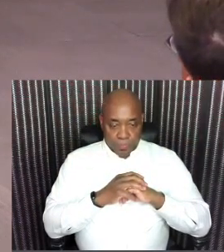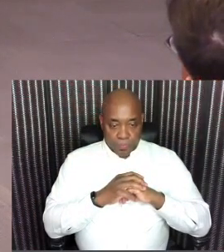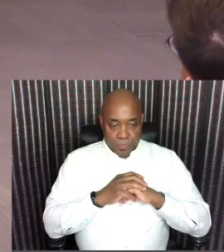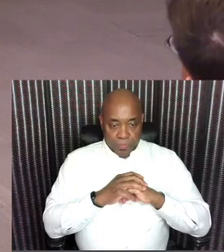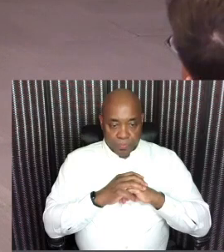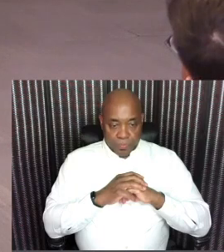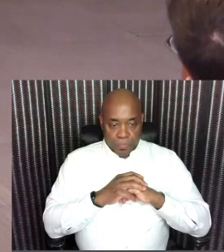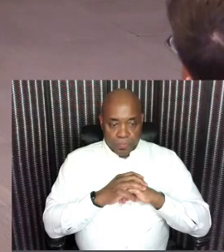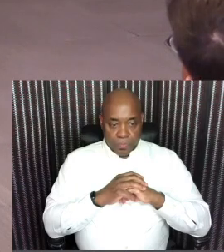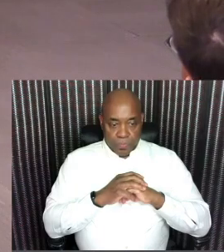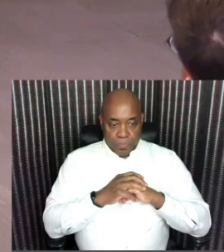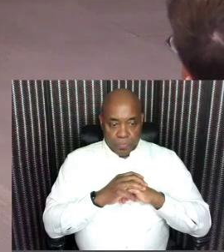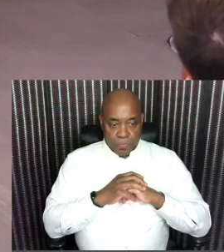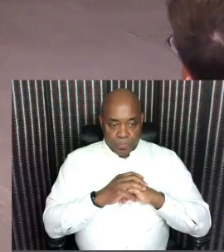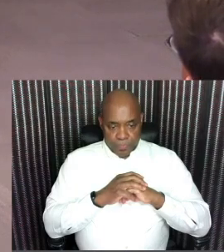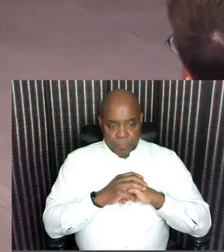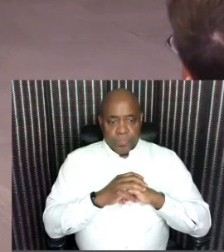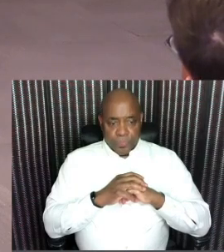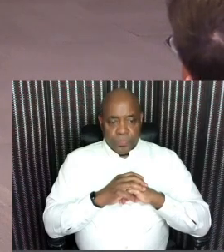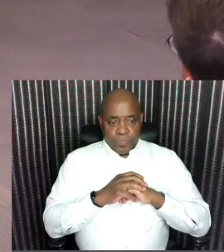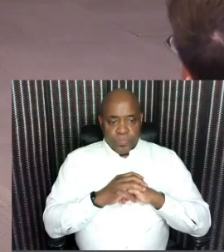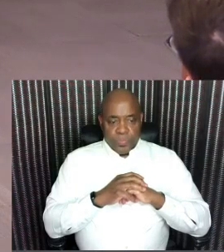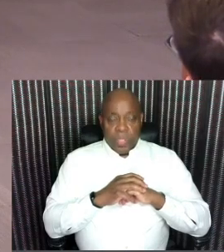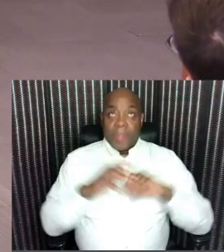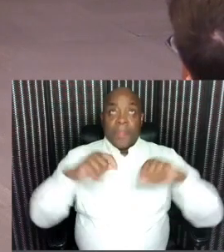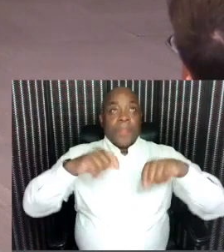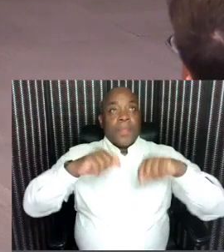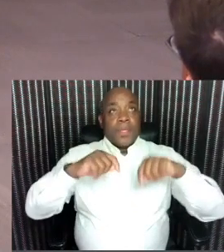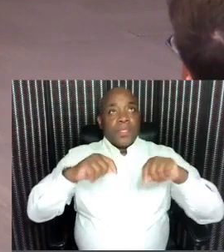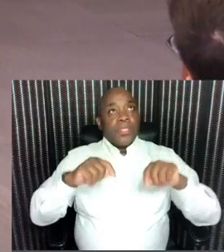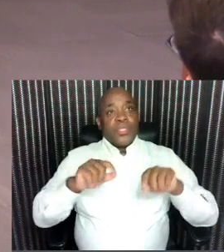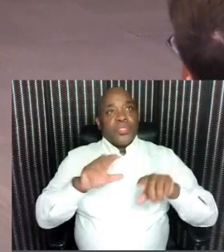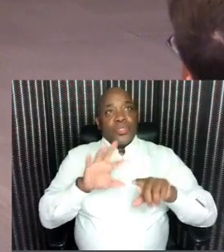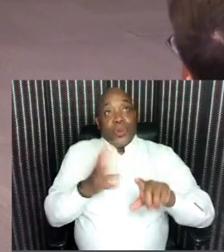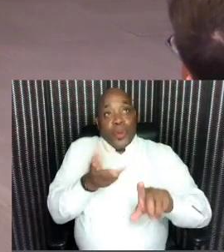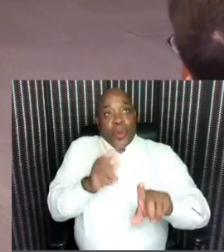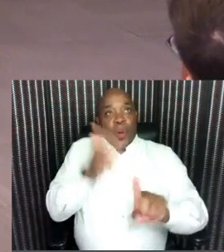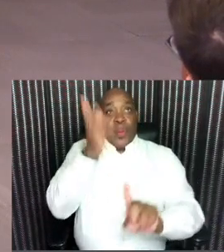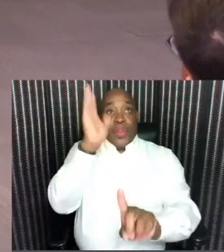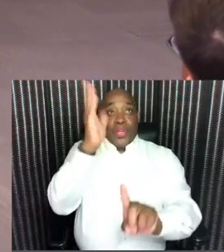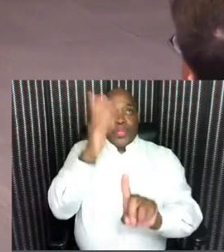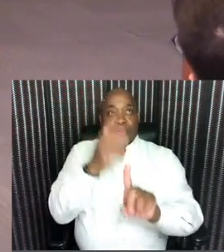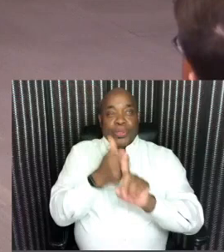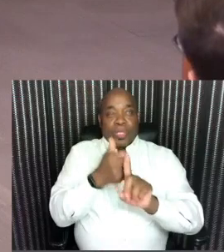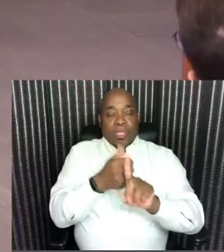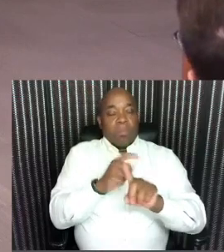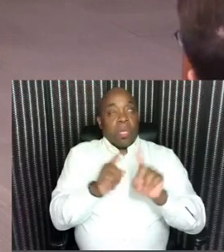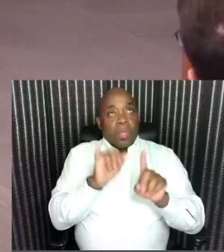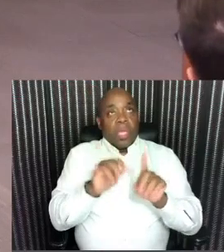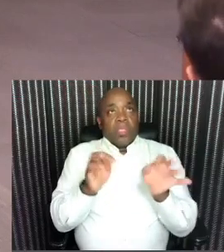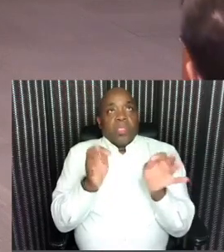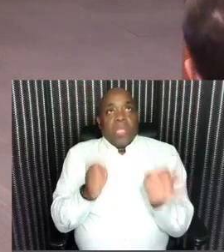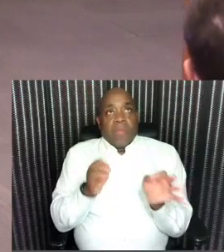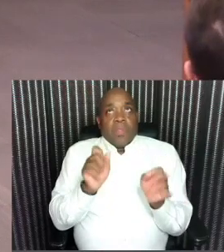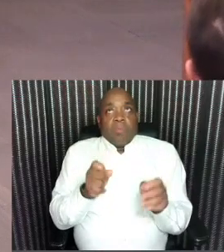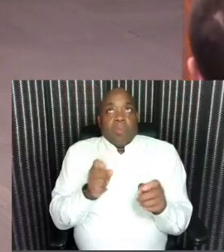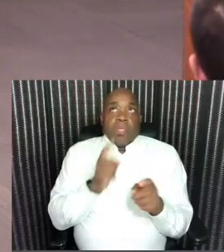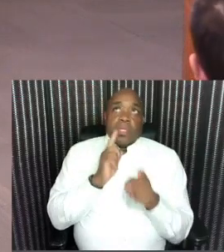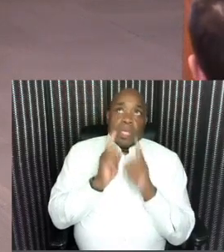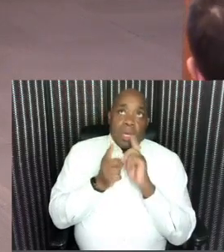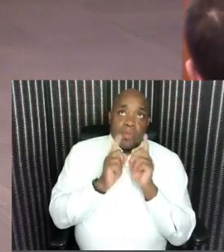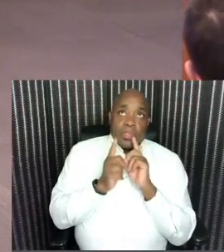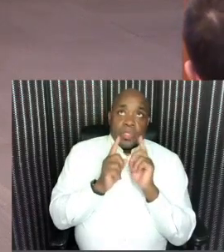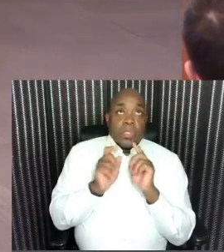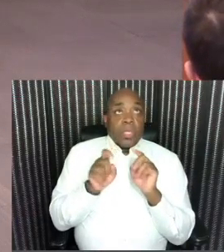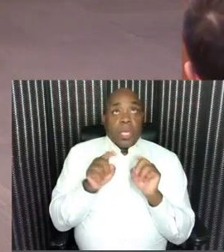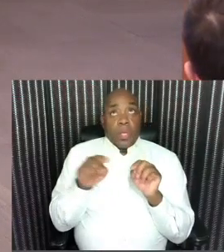own lecture, I feel like. But it is definitely something that you have to have a conversation with your chair about. This